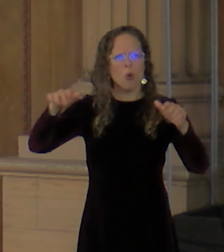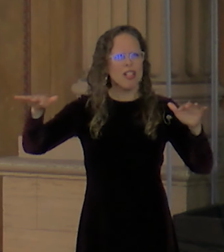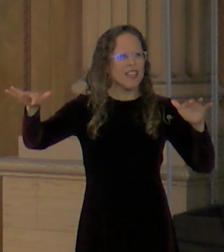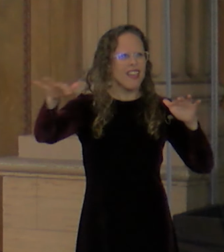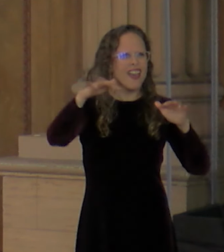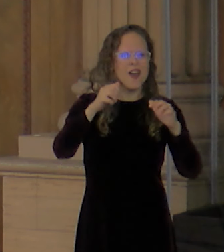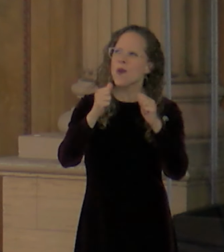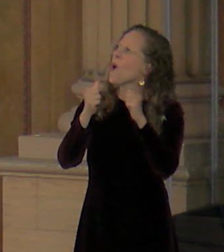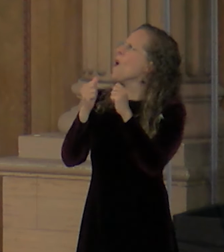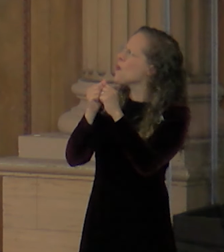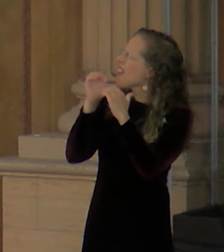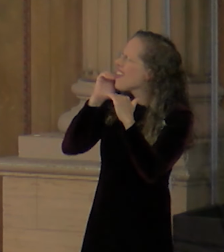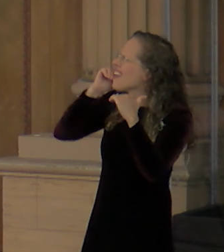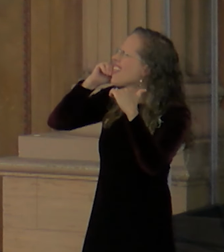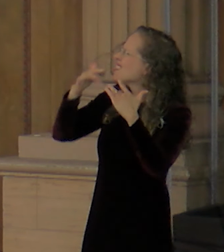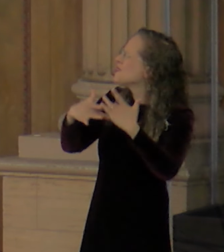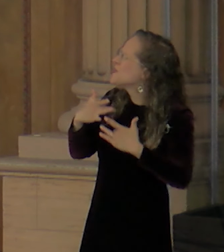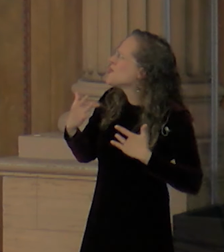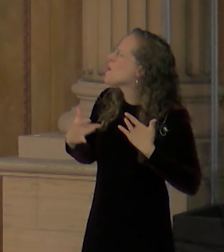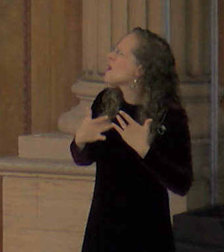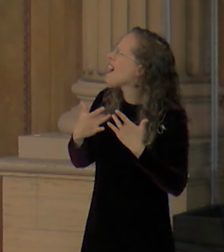then my reaction would be a lot different too.